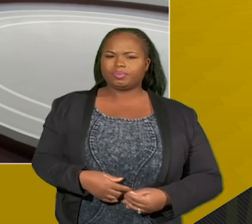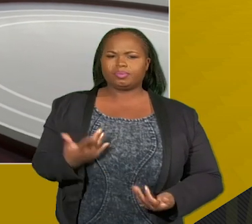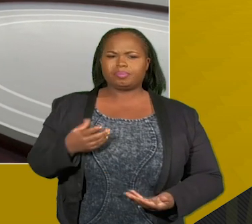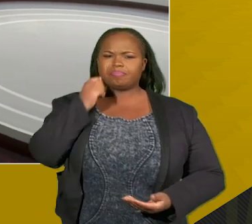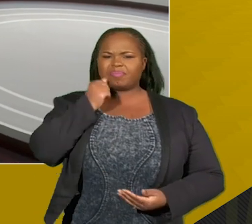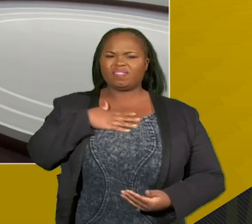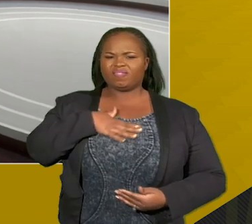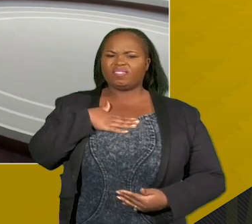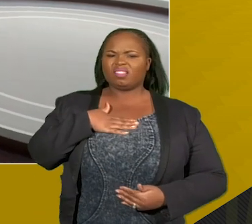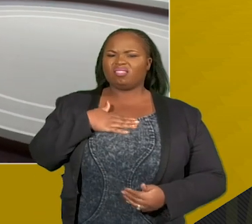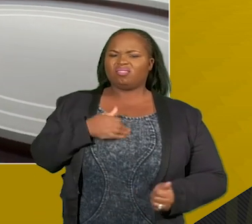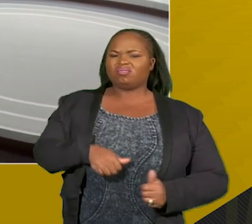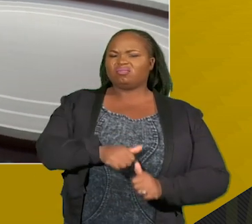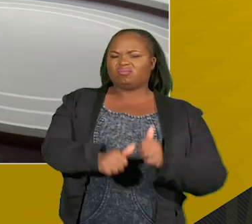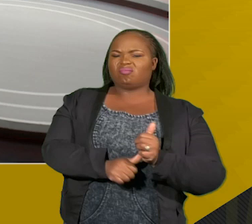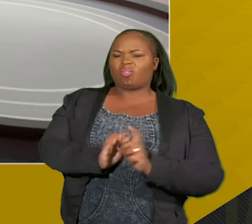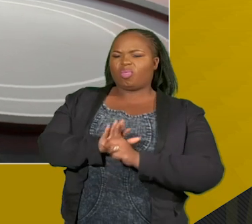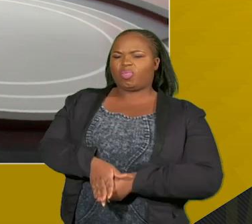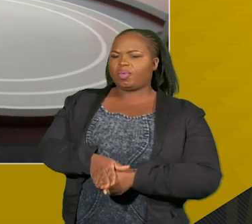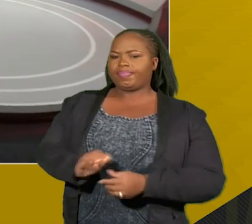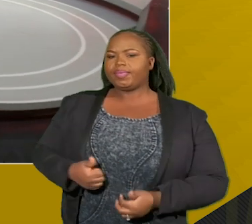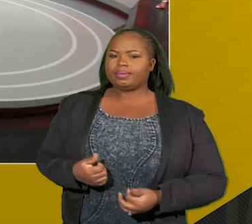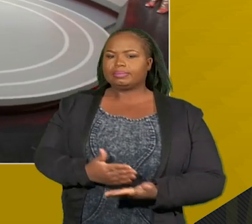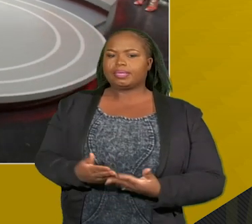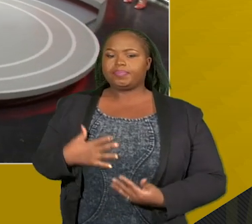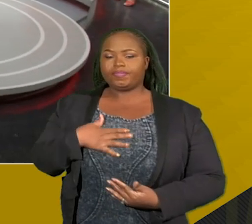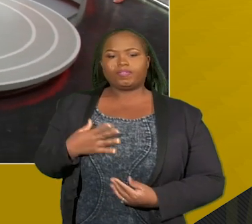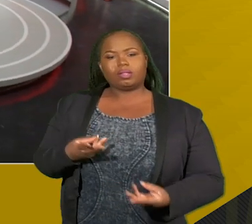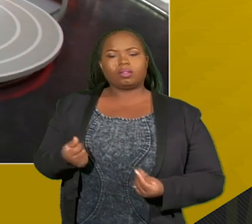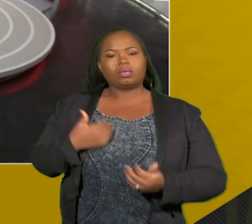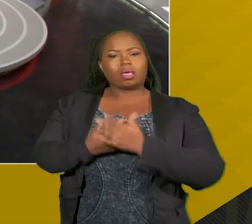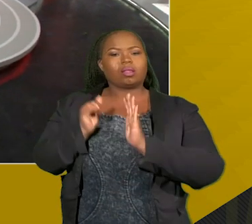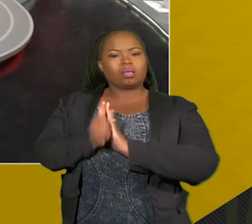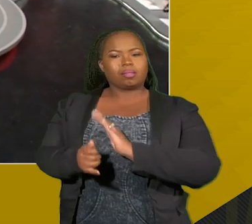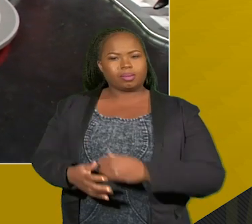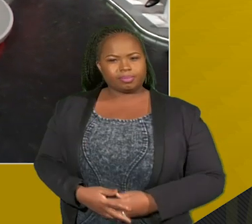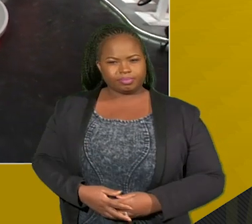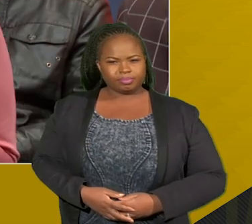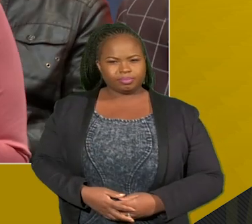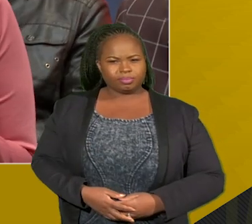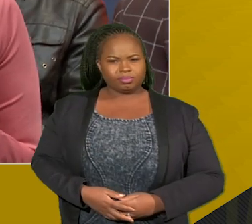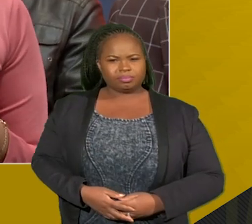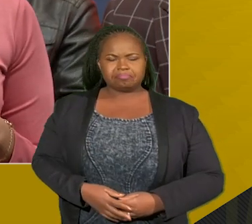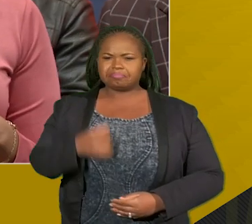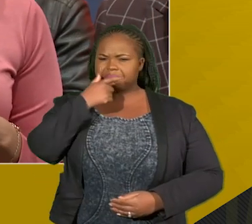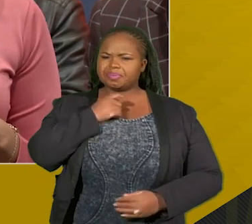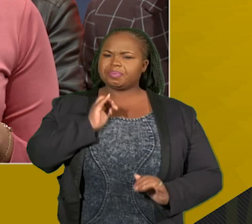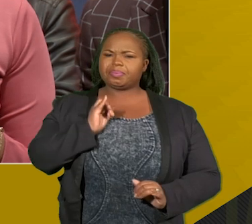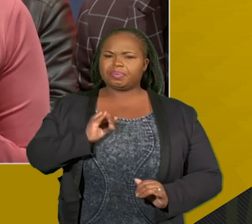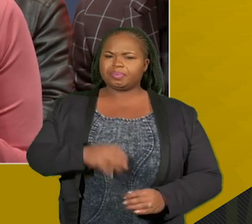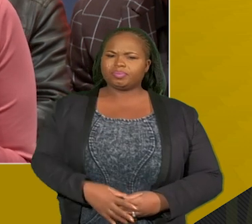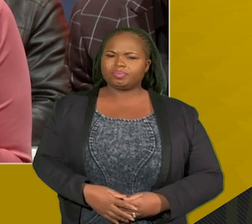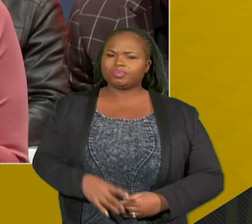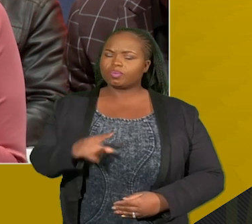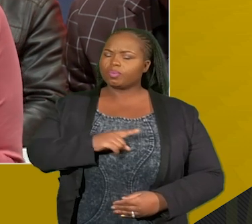umuntu wesilisa azabona ukuthi the solution into it ukuthi athathe umphefumulo wakho. It really is very sad, Kini, because we